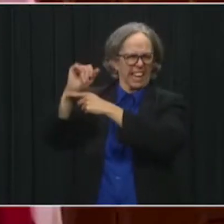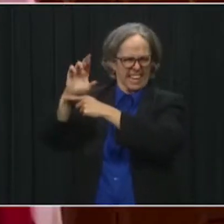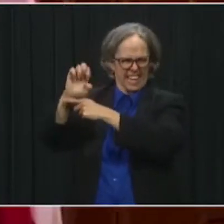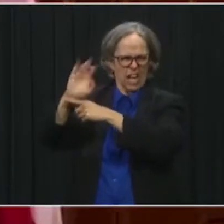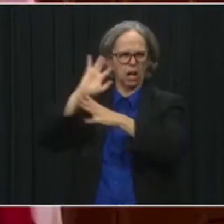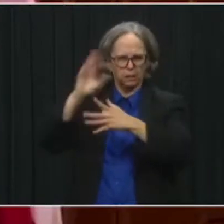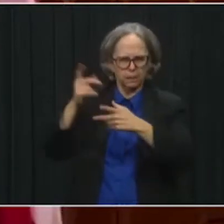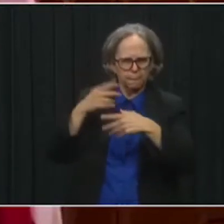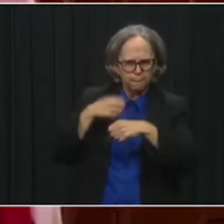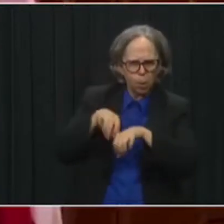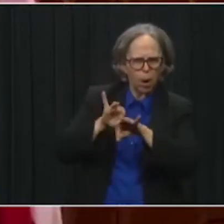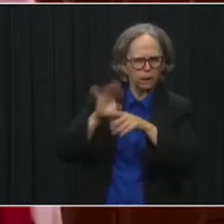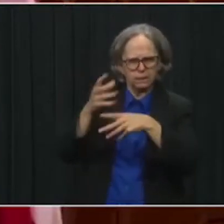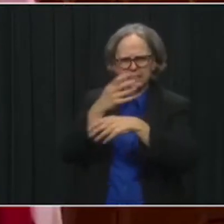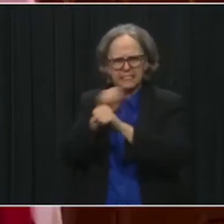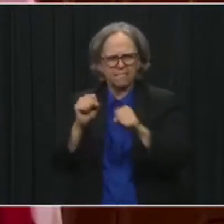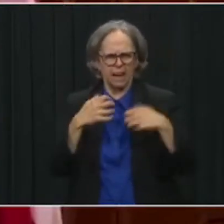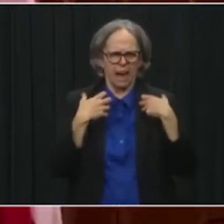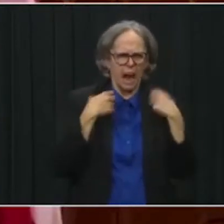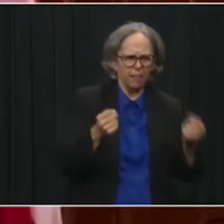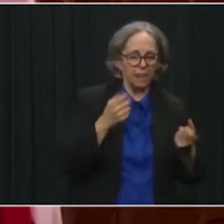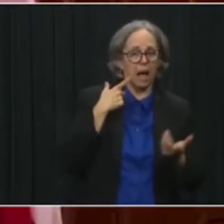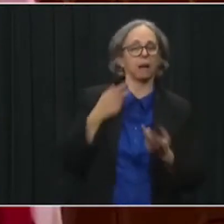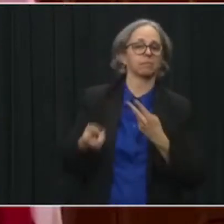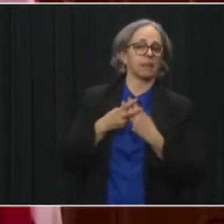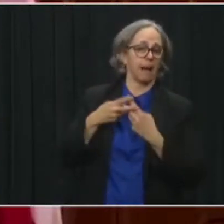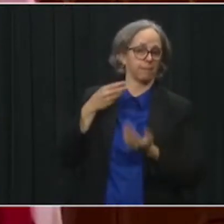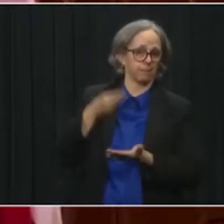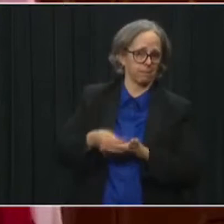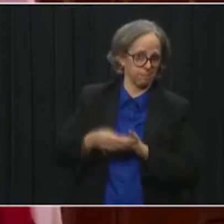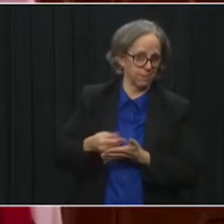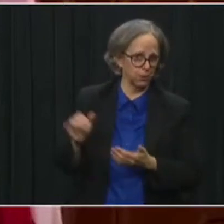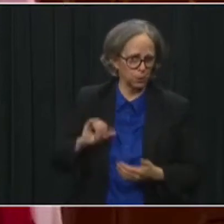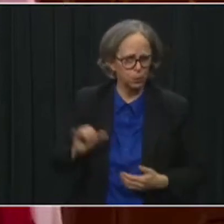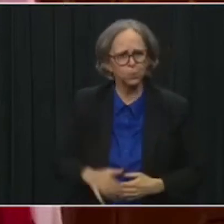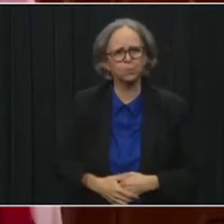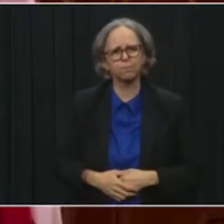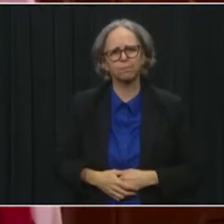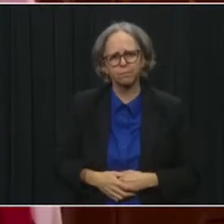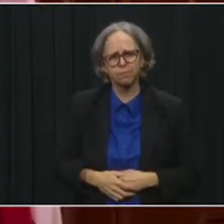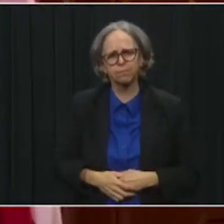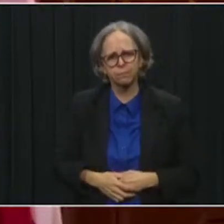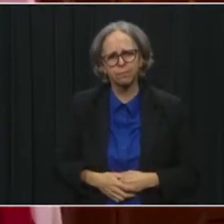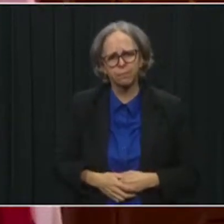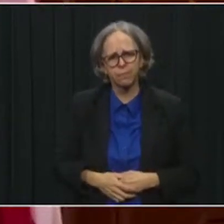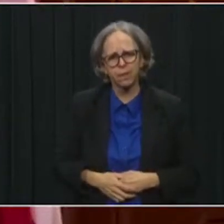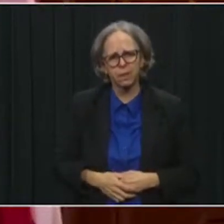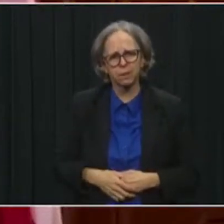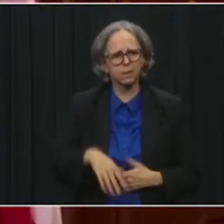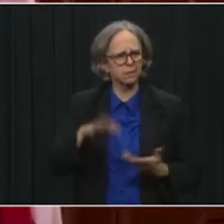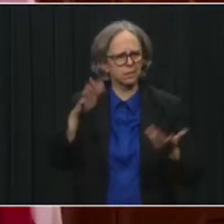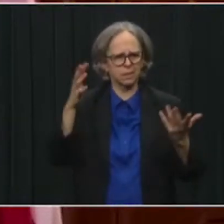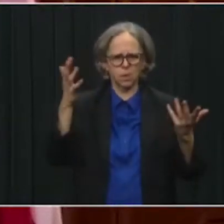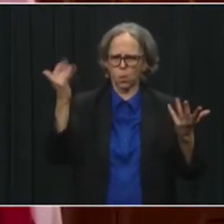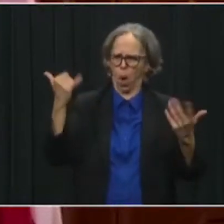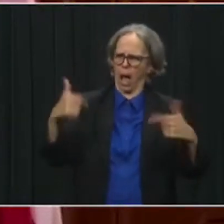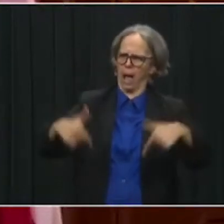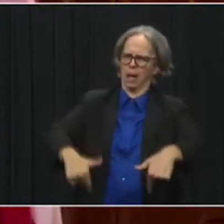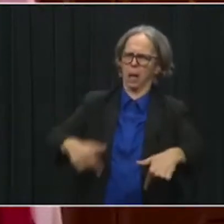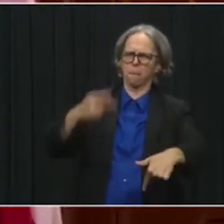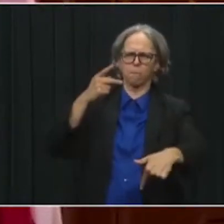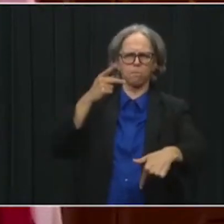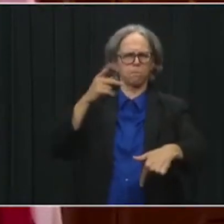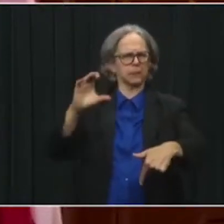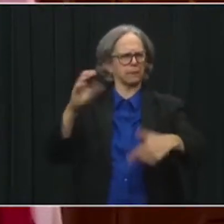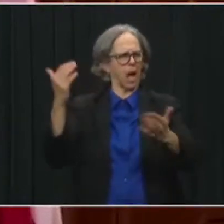well. Let me just conclude before we go to questions. We wanted to hold this press conference today to bring everyone